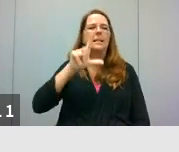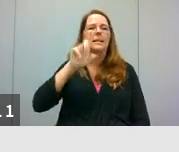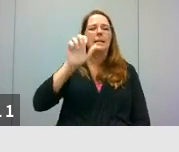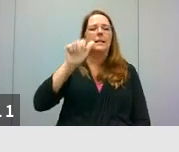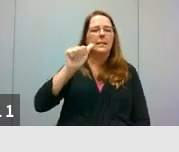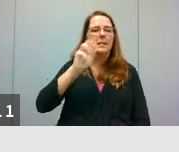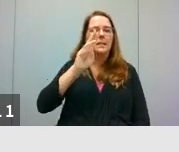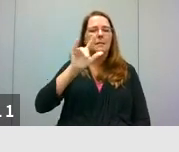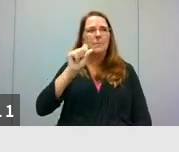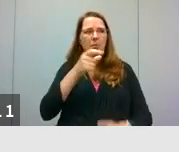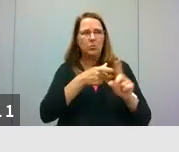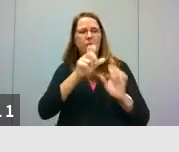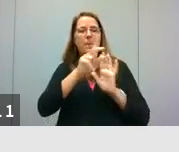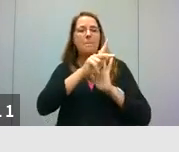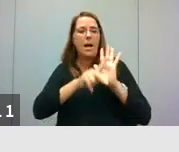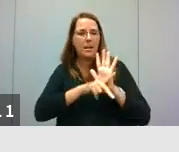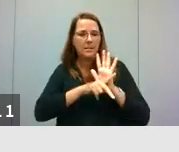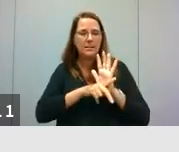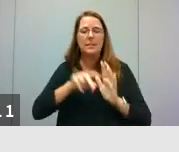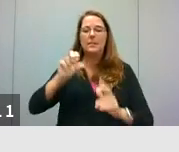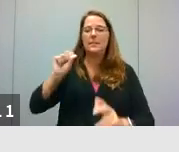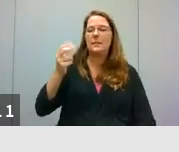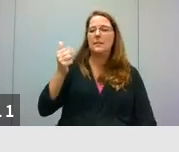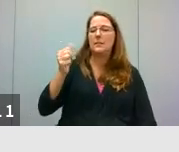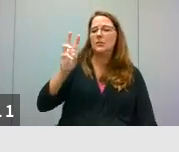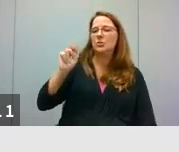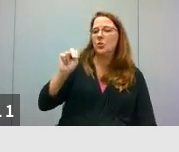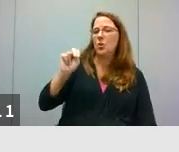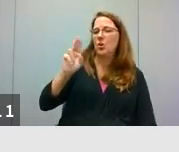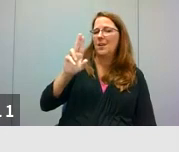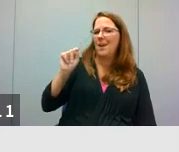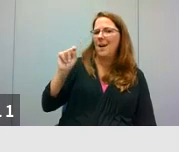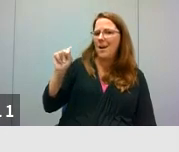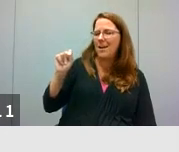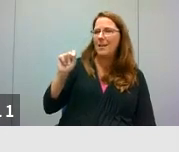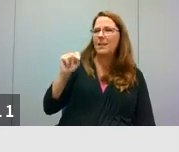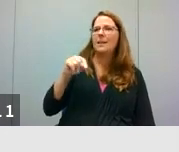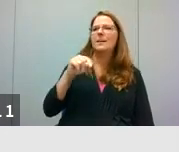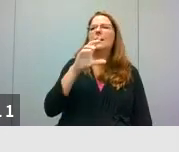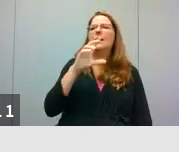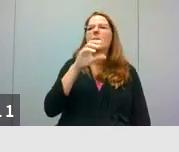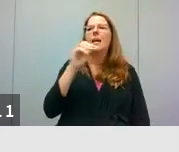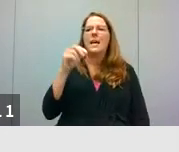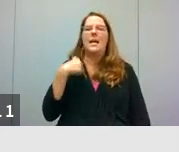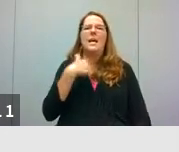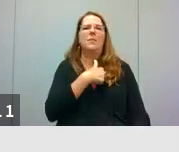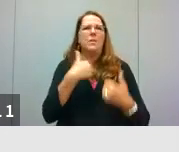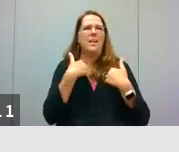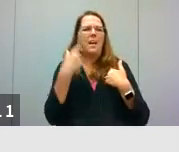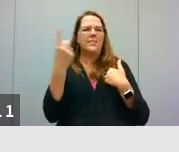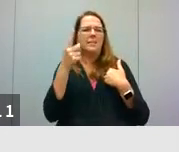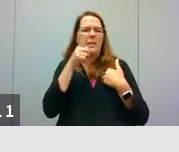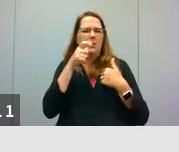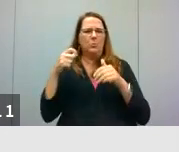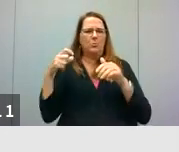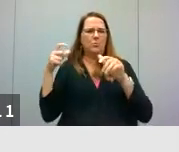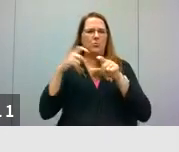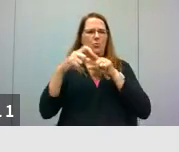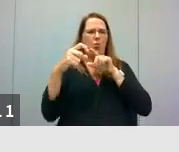Mills from Policy. We have Sean Utt. And we have somebody who's dialing in from